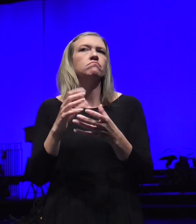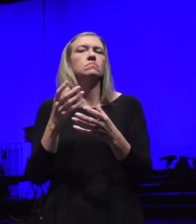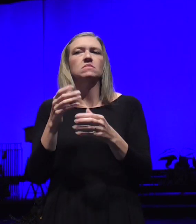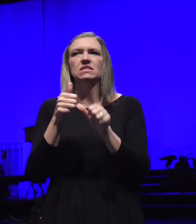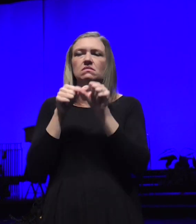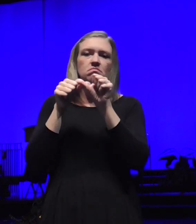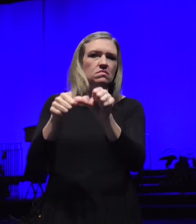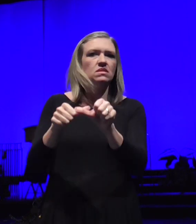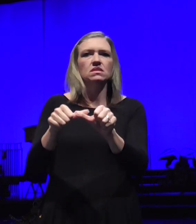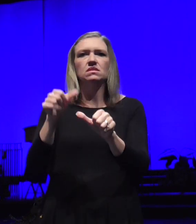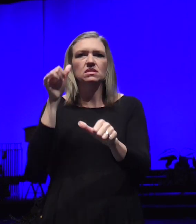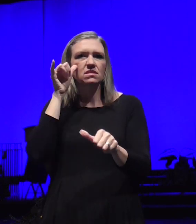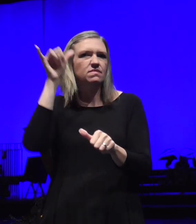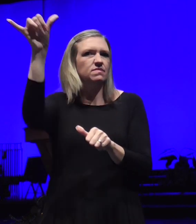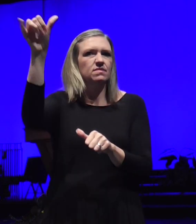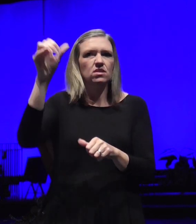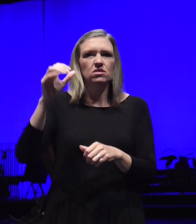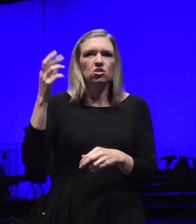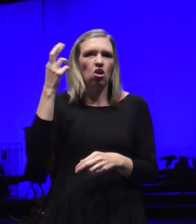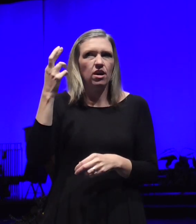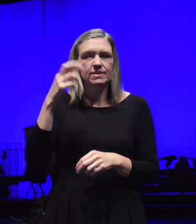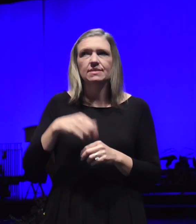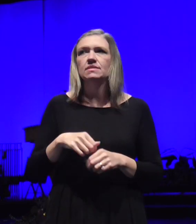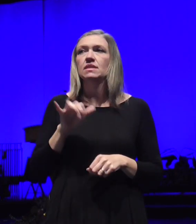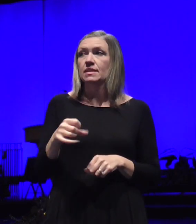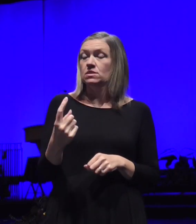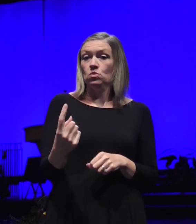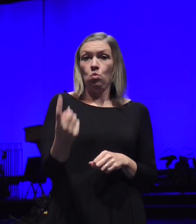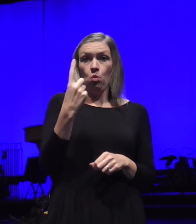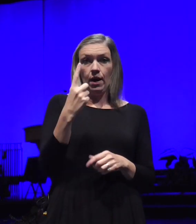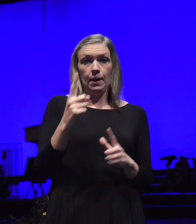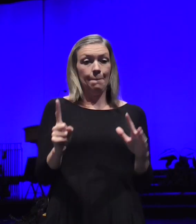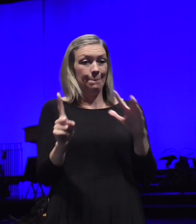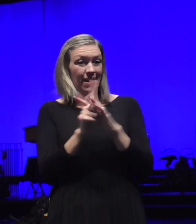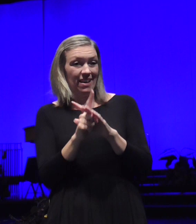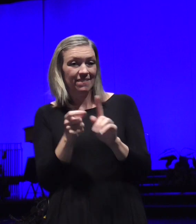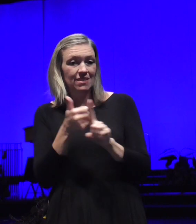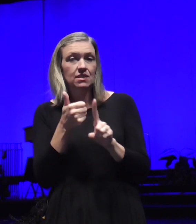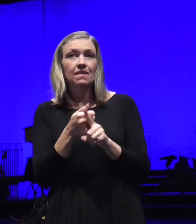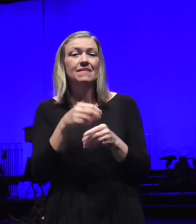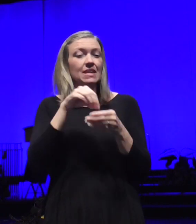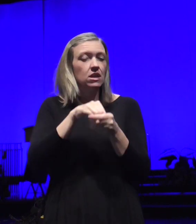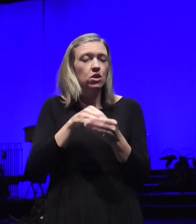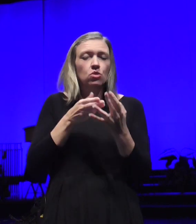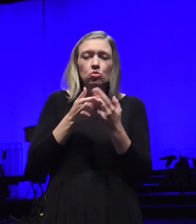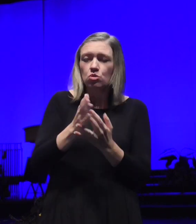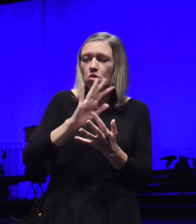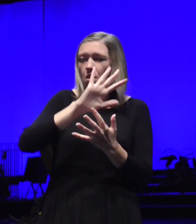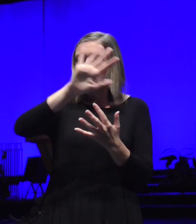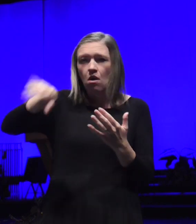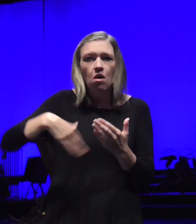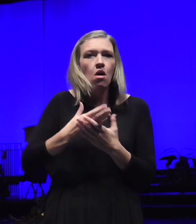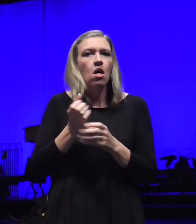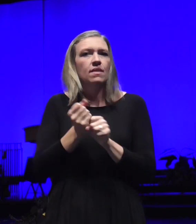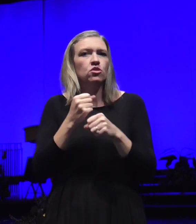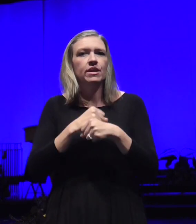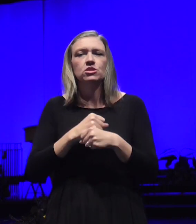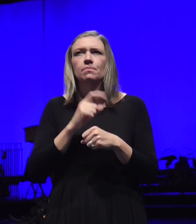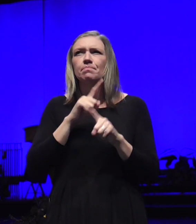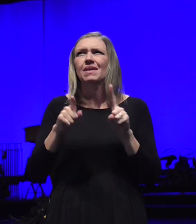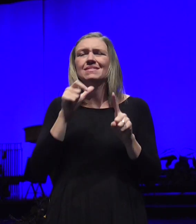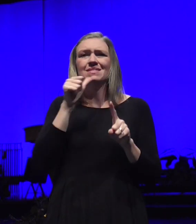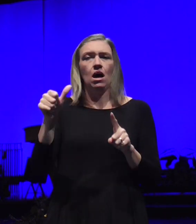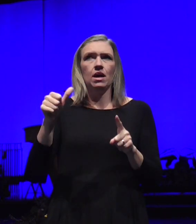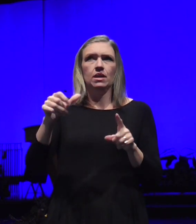self-existent cause. This one manifests itself in and through all of creation, but is not absorbed by